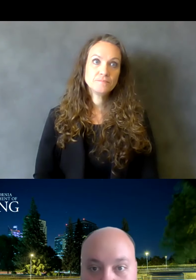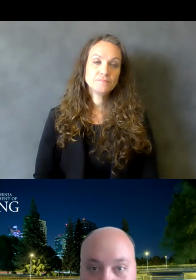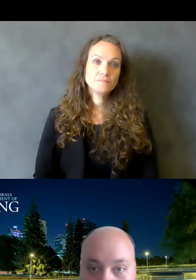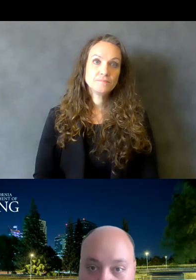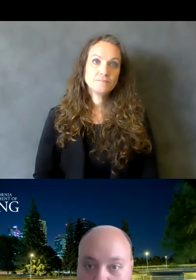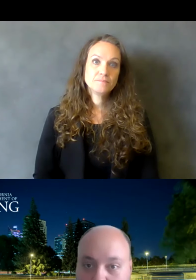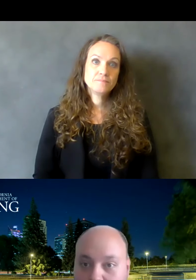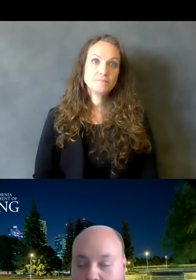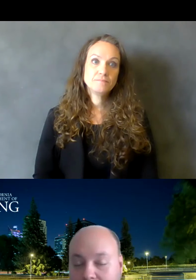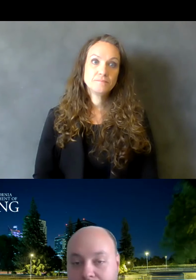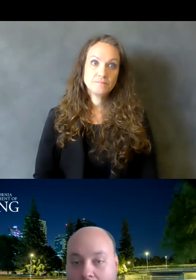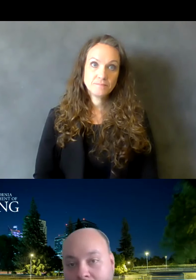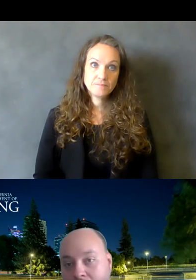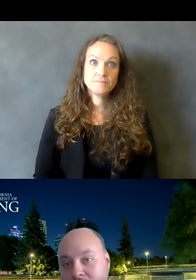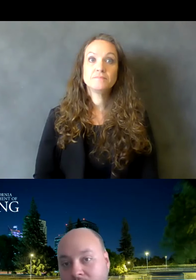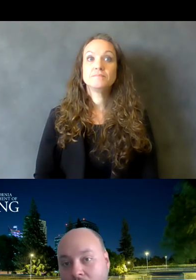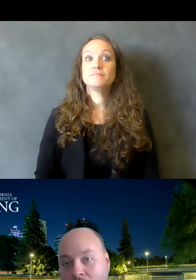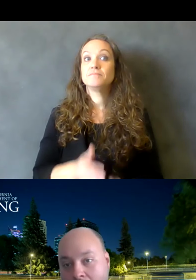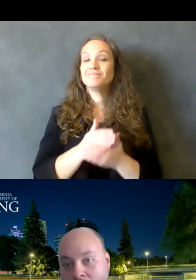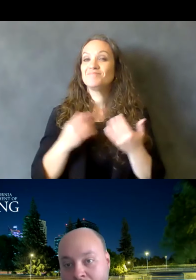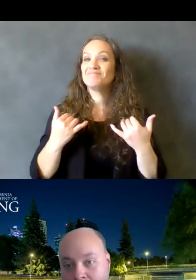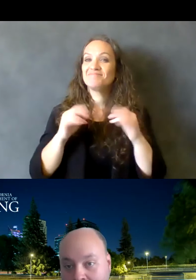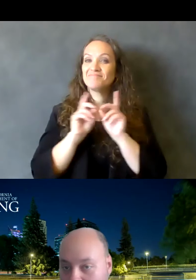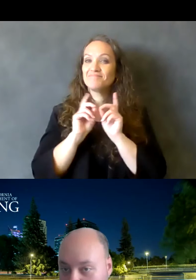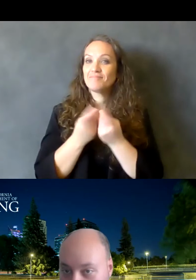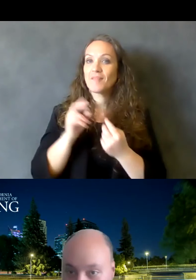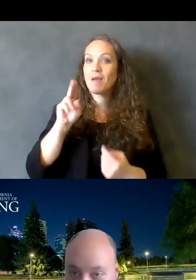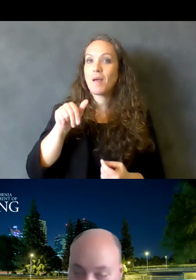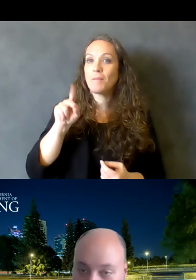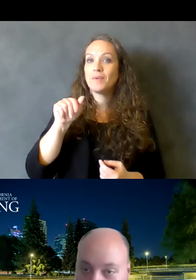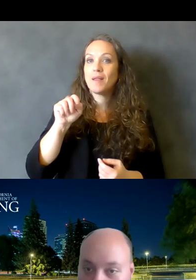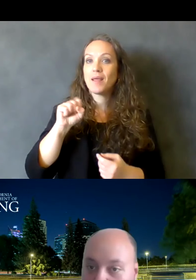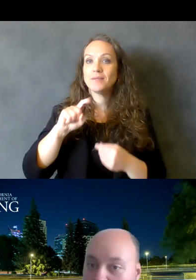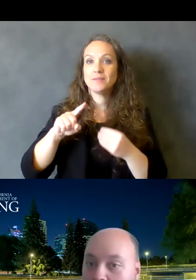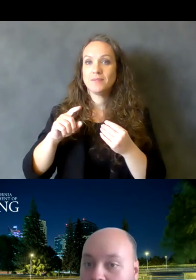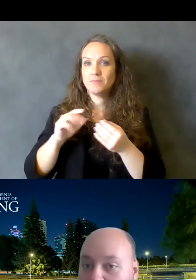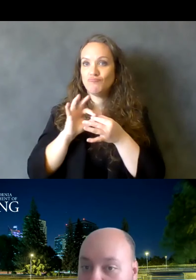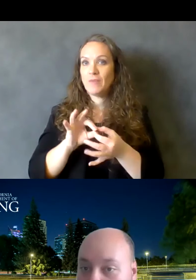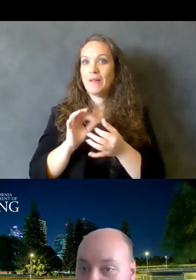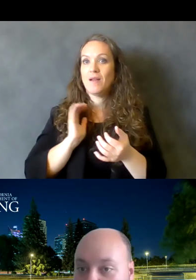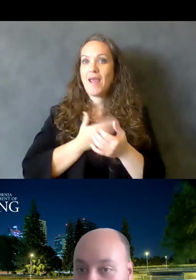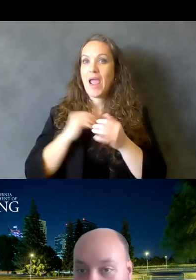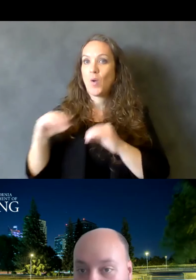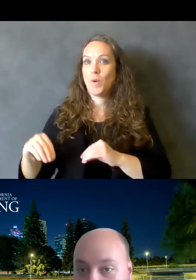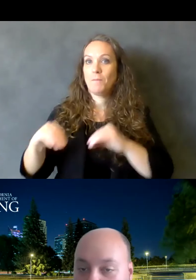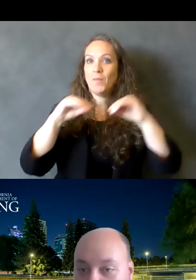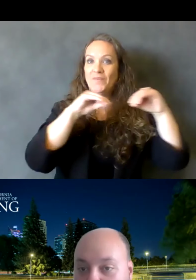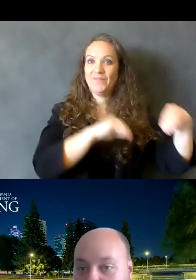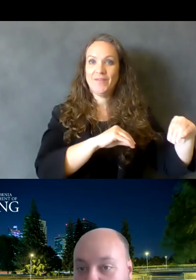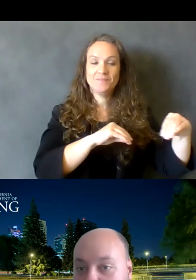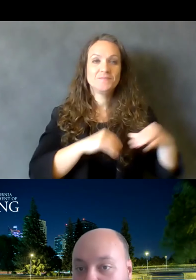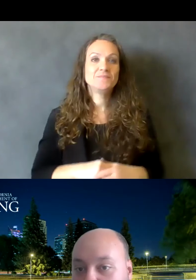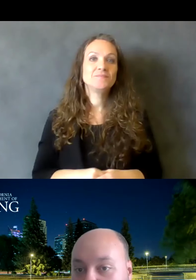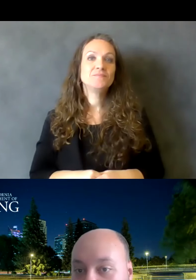So here are some department updates on our relocation. that we thought would be of interest. As we